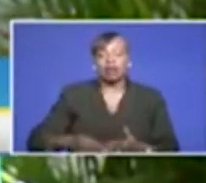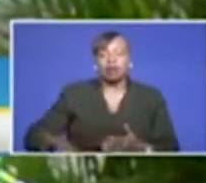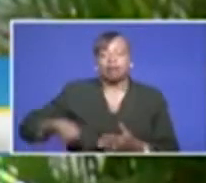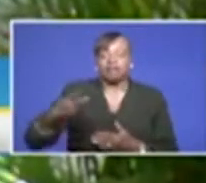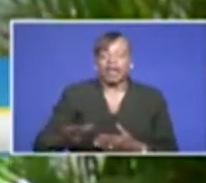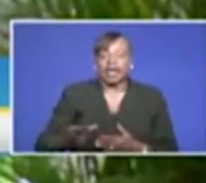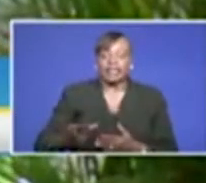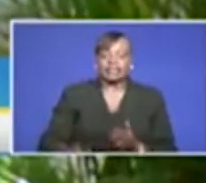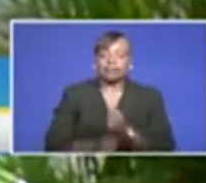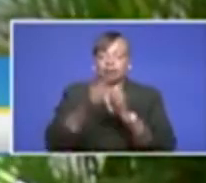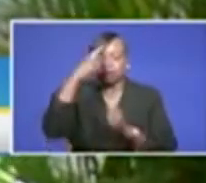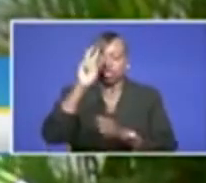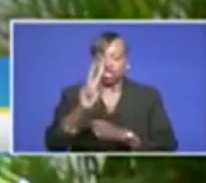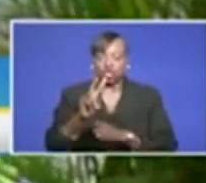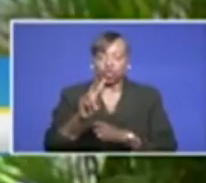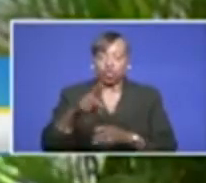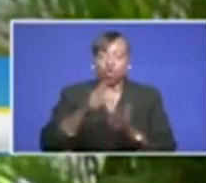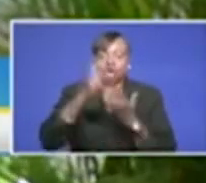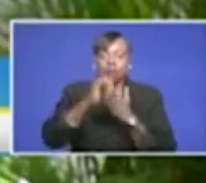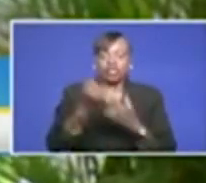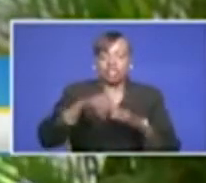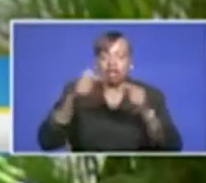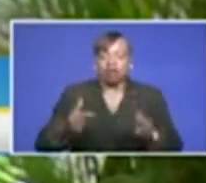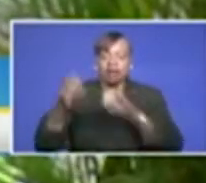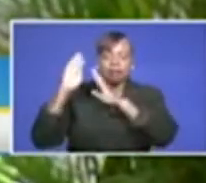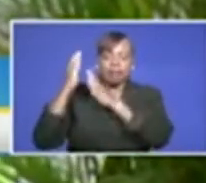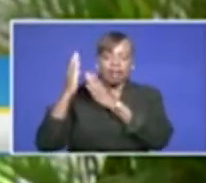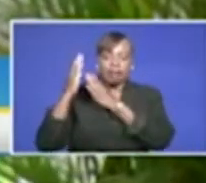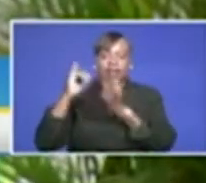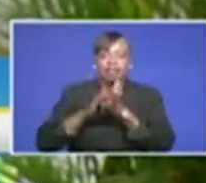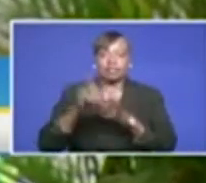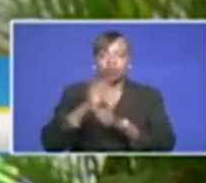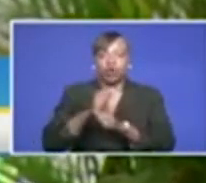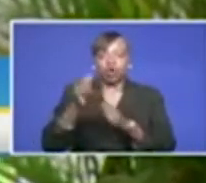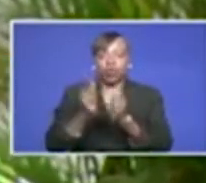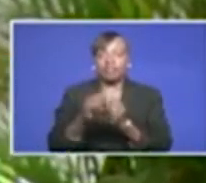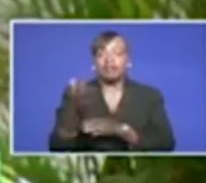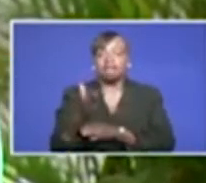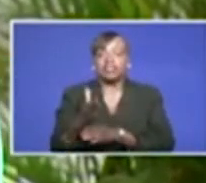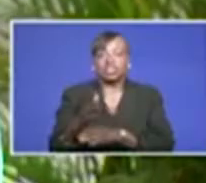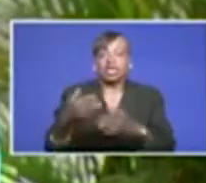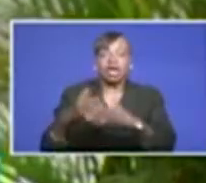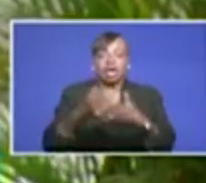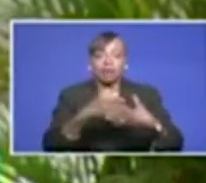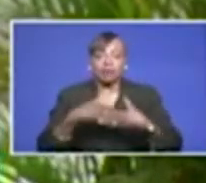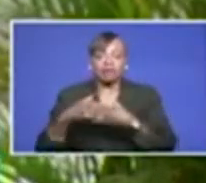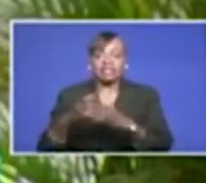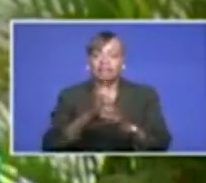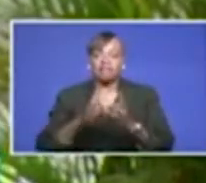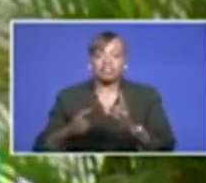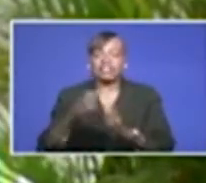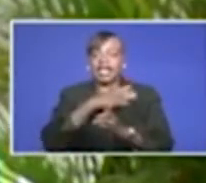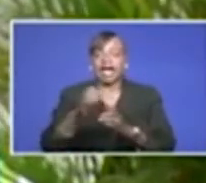pilot projects in Grand Bahama that will work with fishing communities to identify diverse and alternative sources